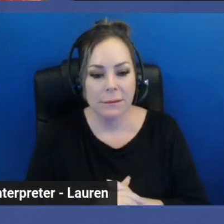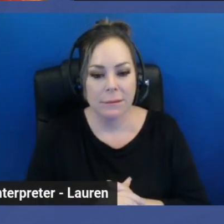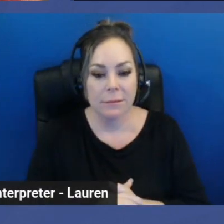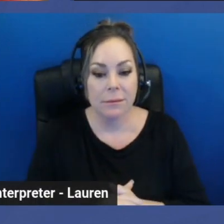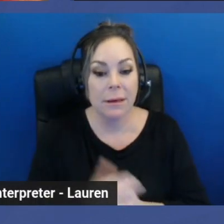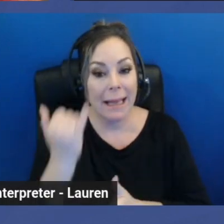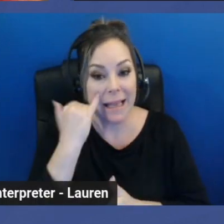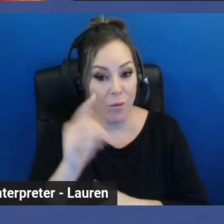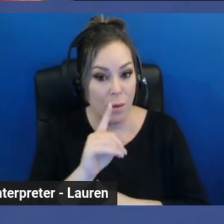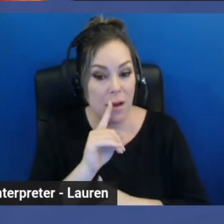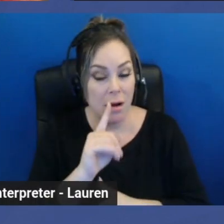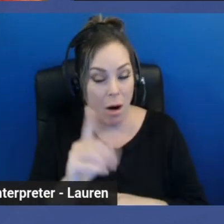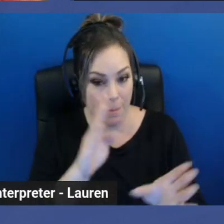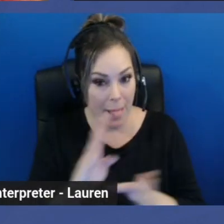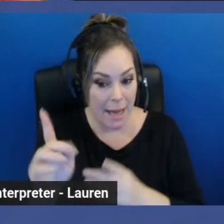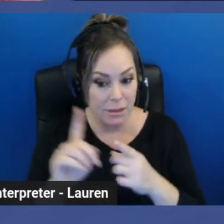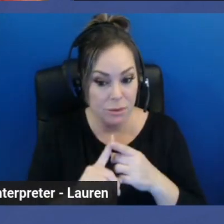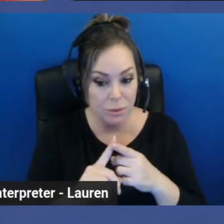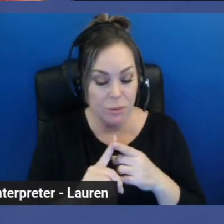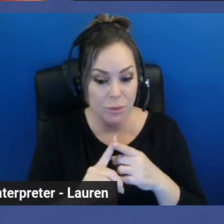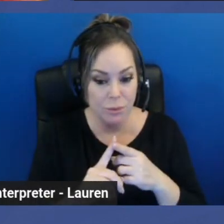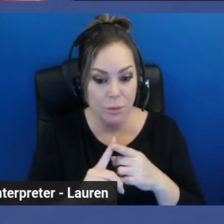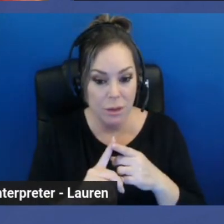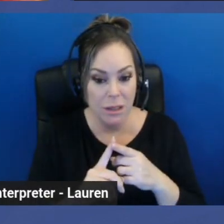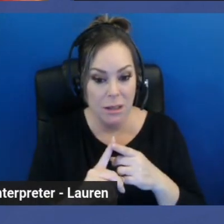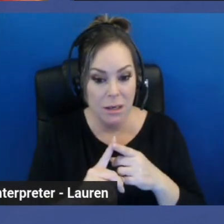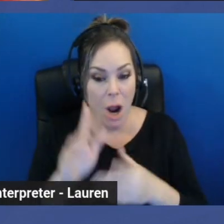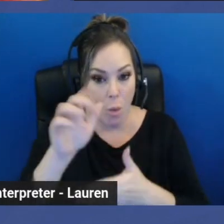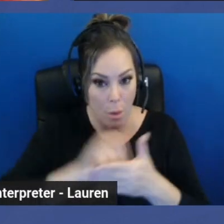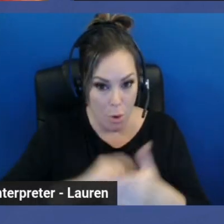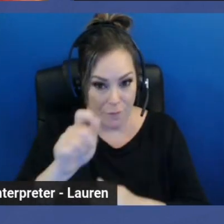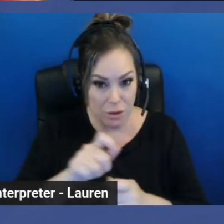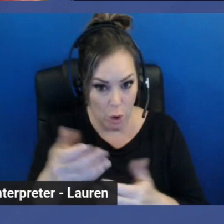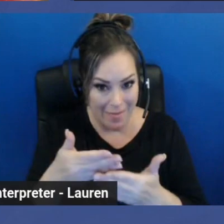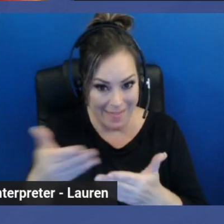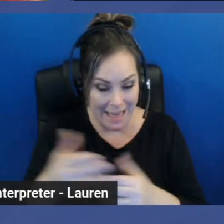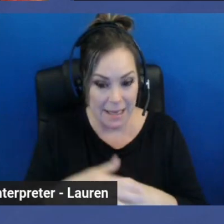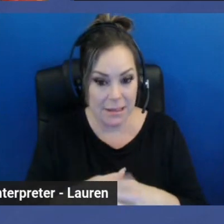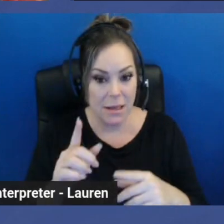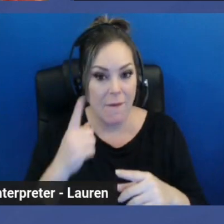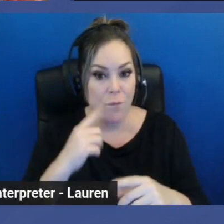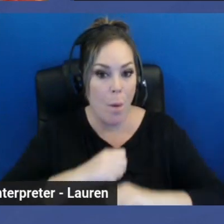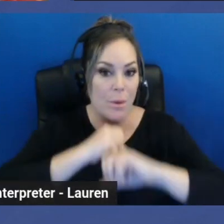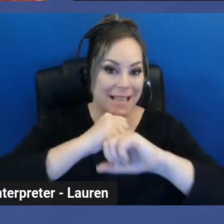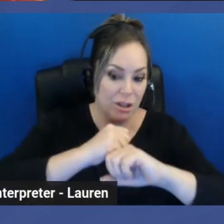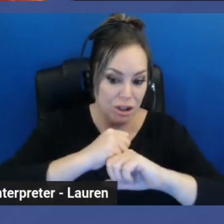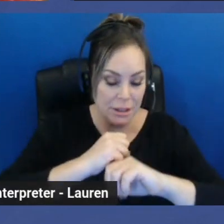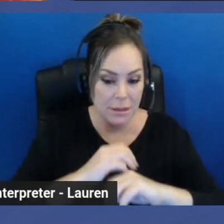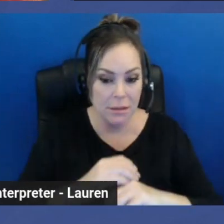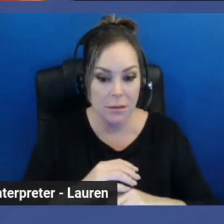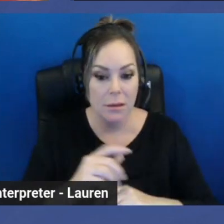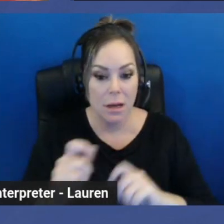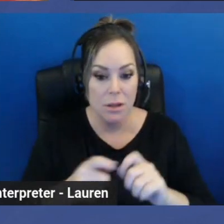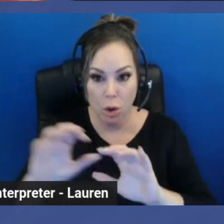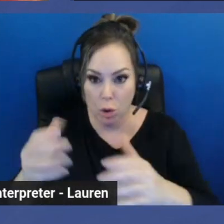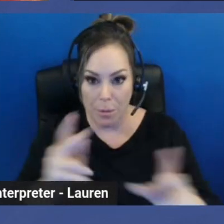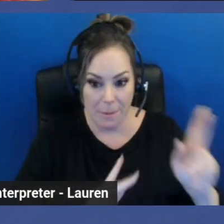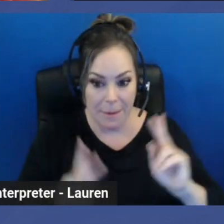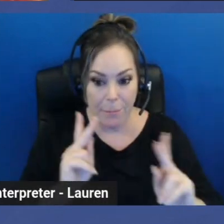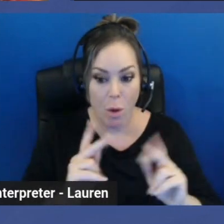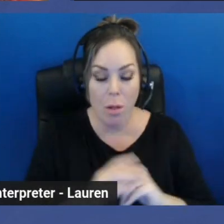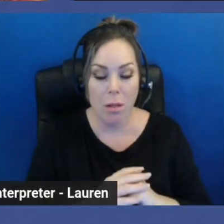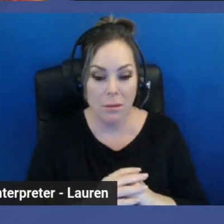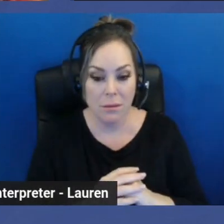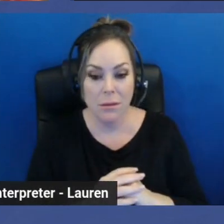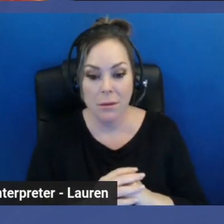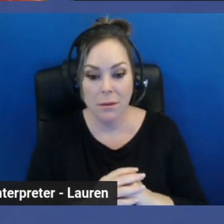If we are going to remove certain things to protect certain people, and